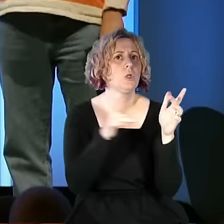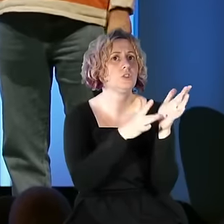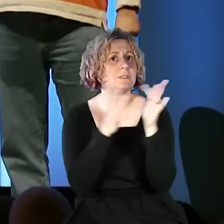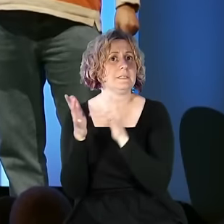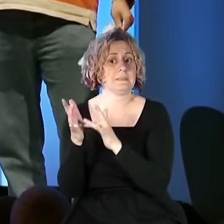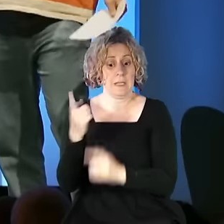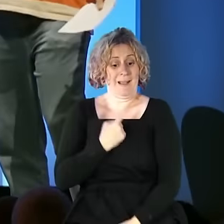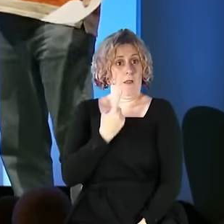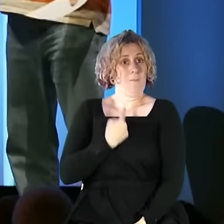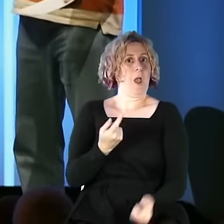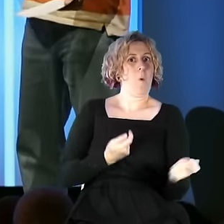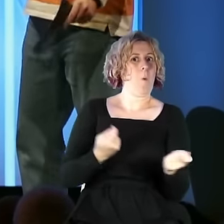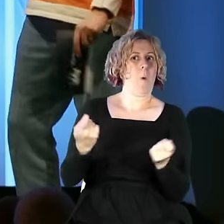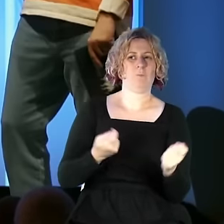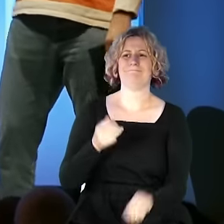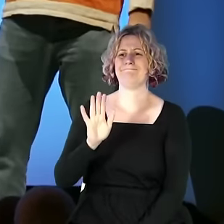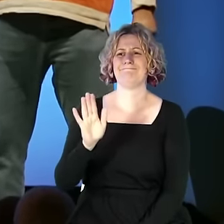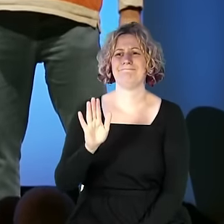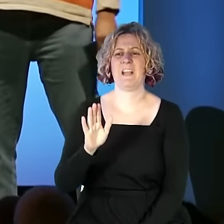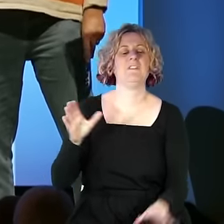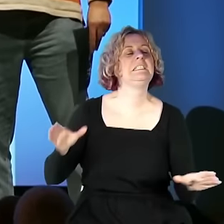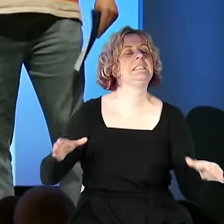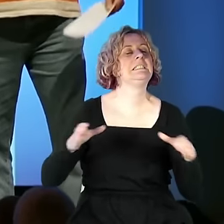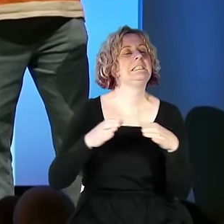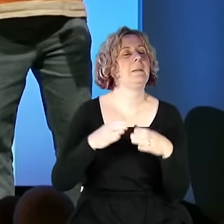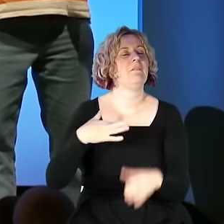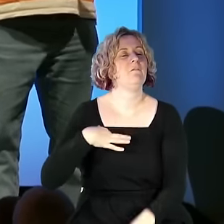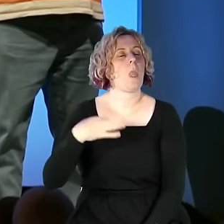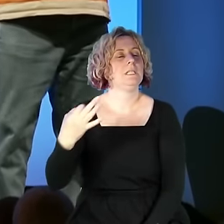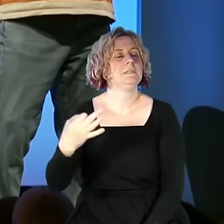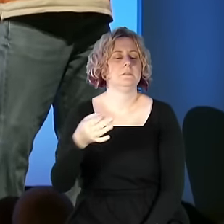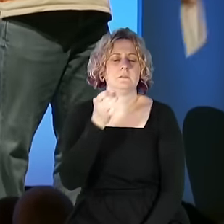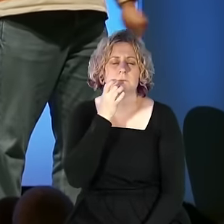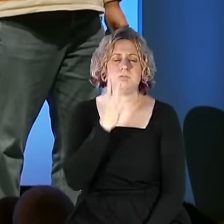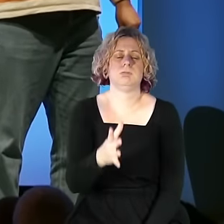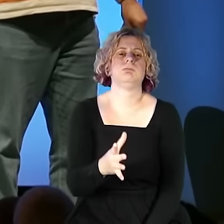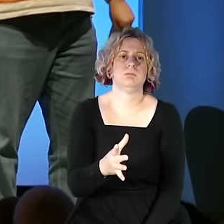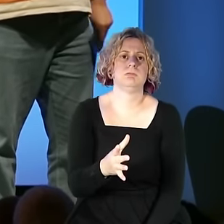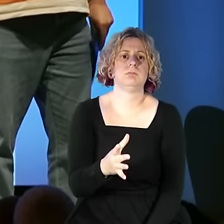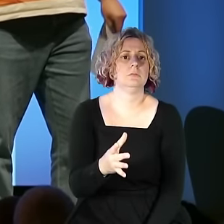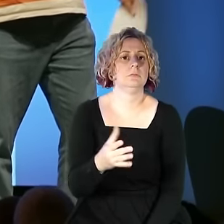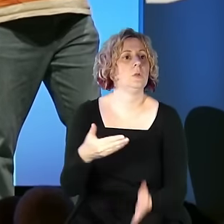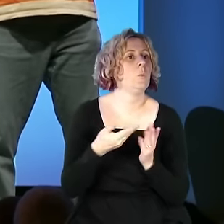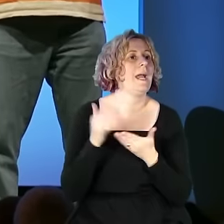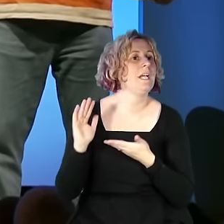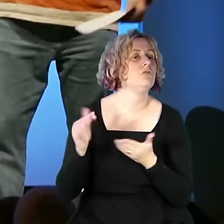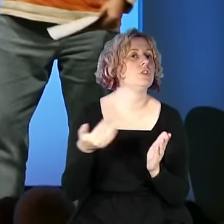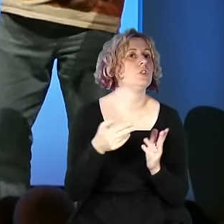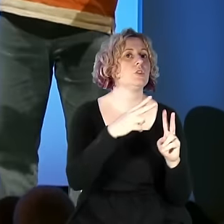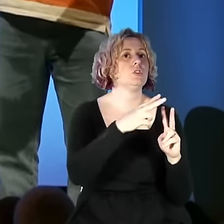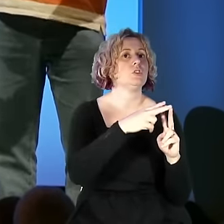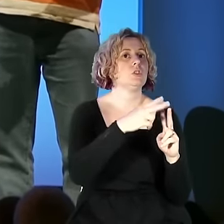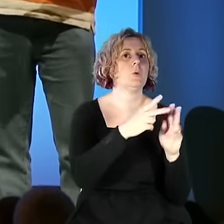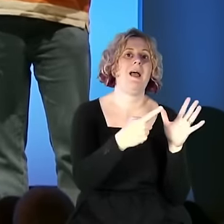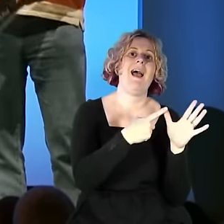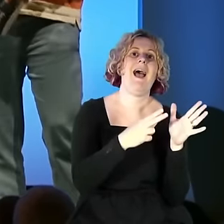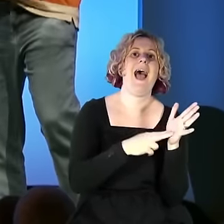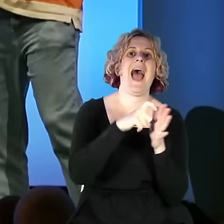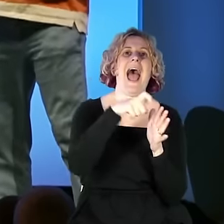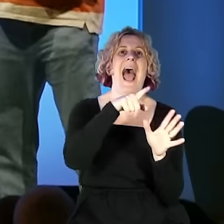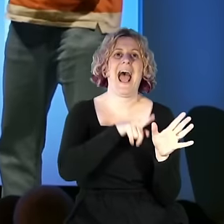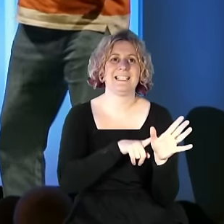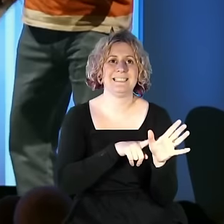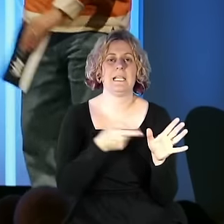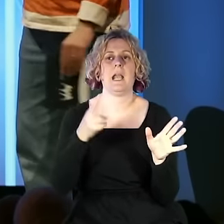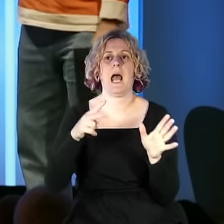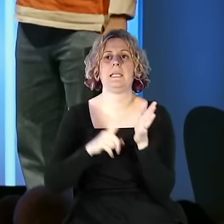alone. I have a wonderful team of volunteers, and I thought it would be great to just introduce two of them, Andy and Liam. So, Andy,